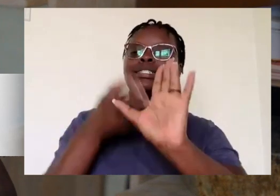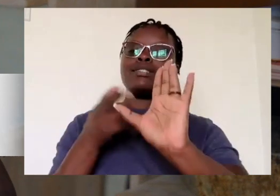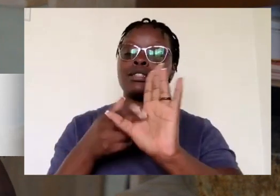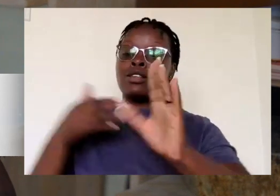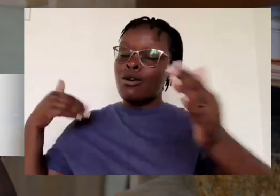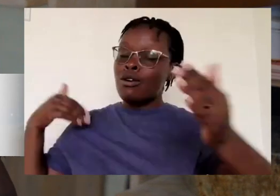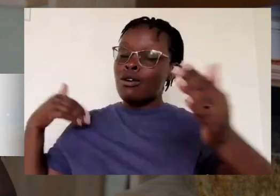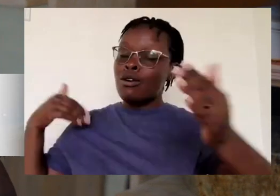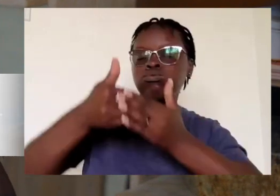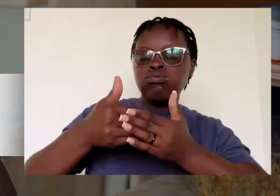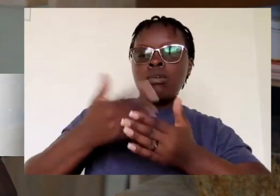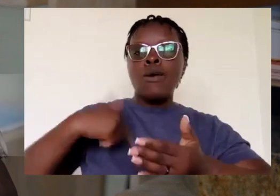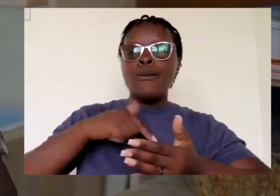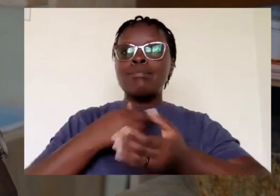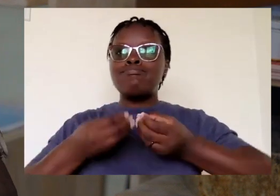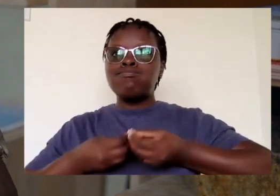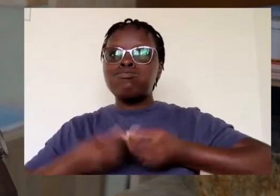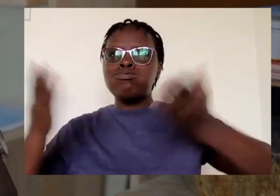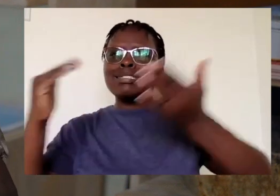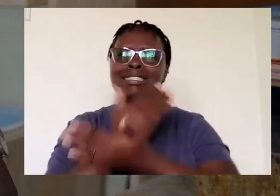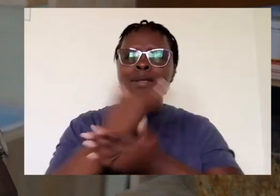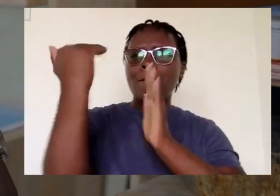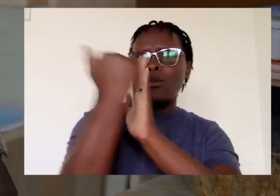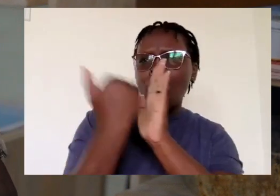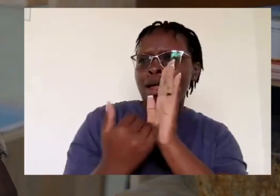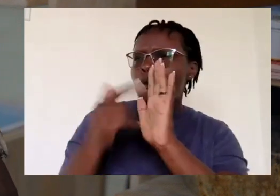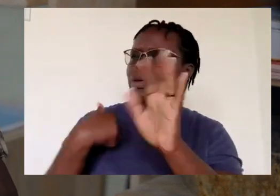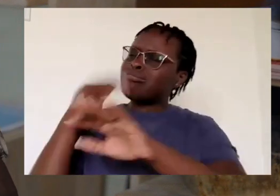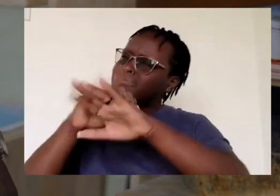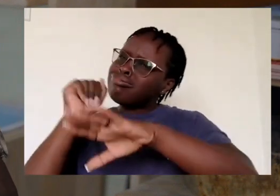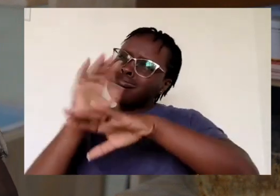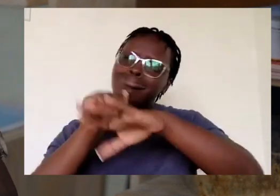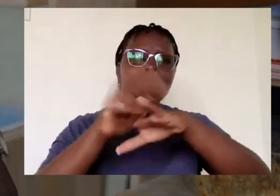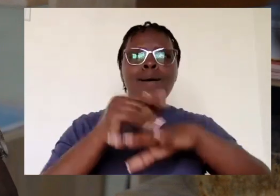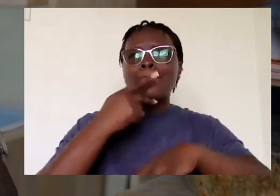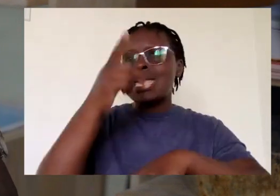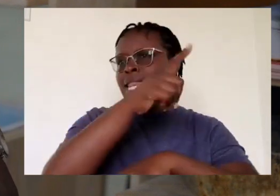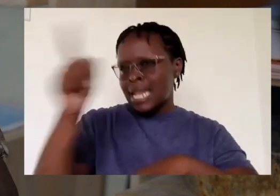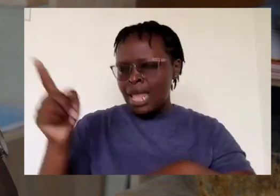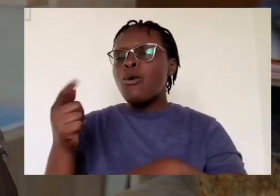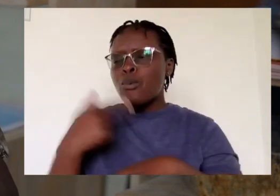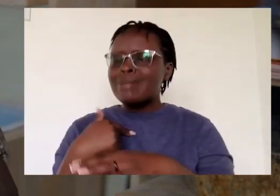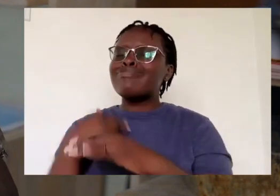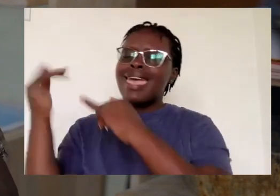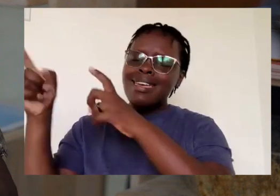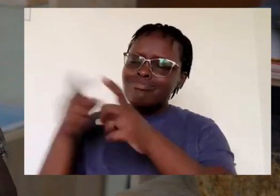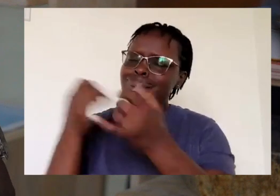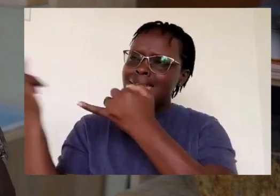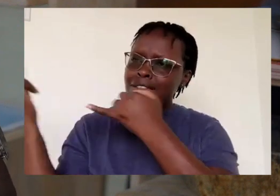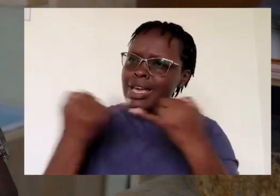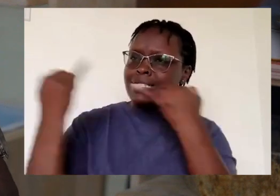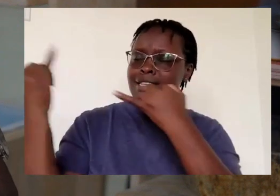And over the years, we've rolled out ambitious plans, and I think the parents are duly incorporated into